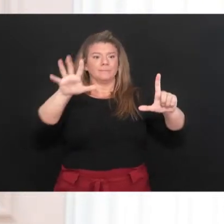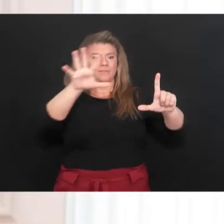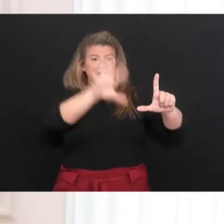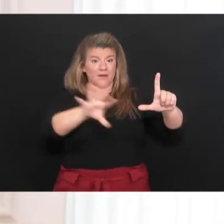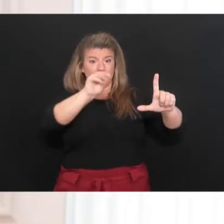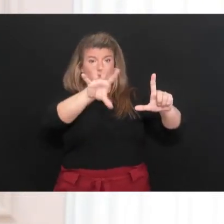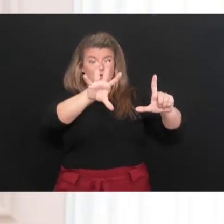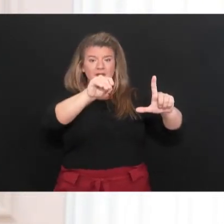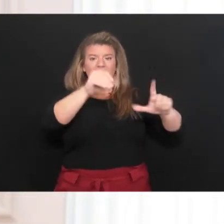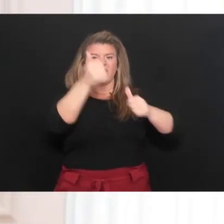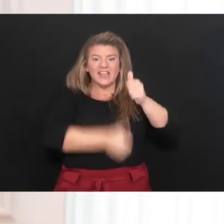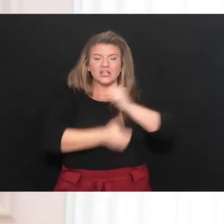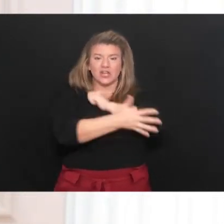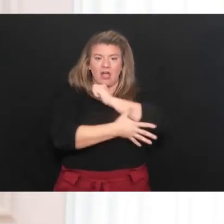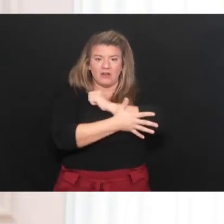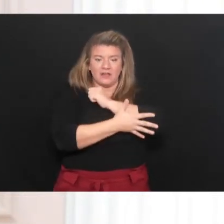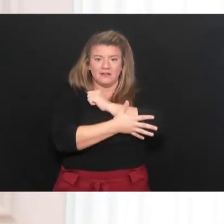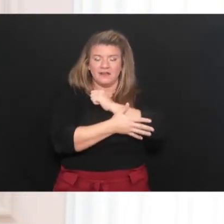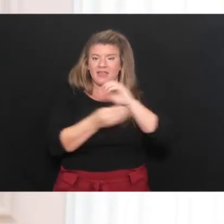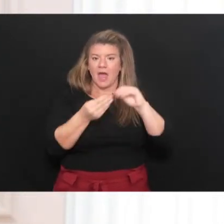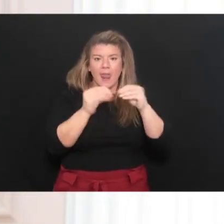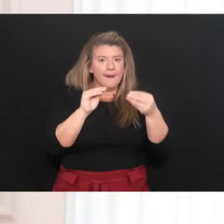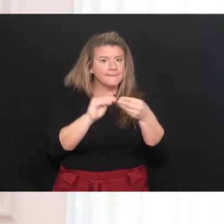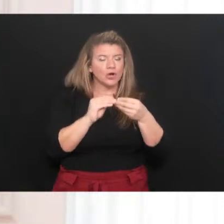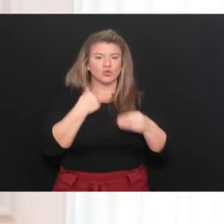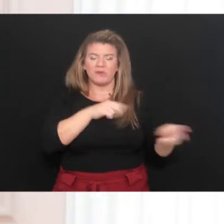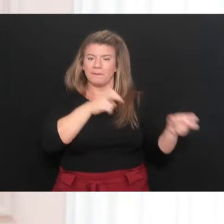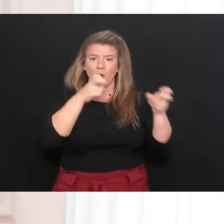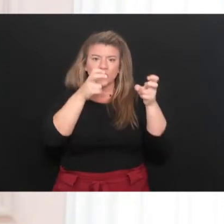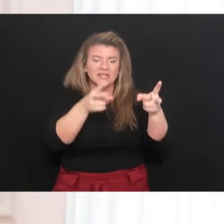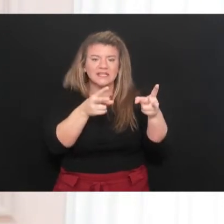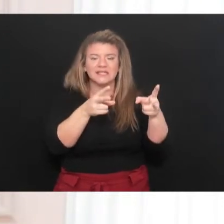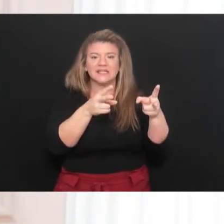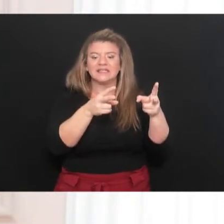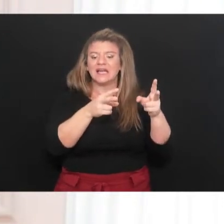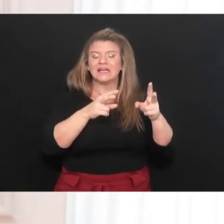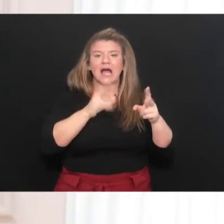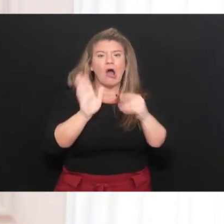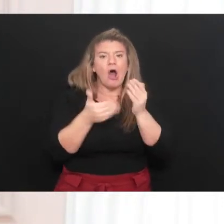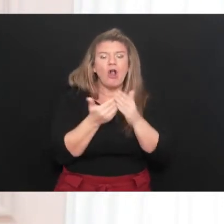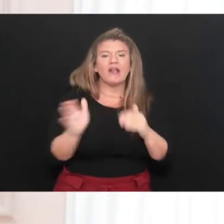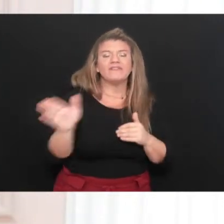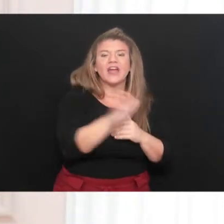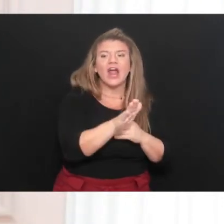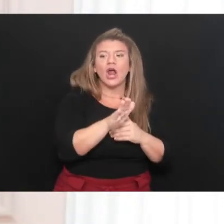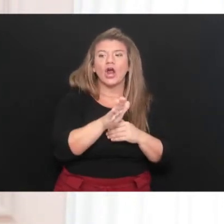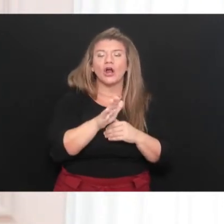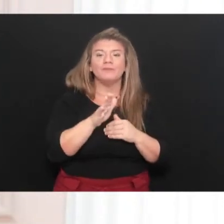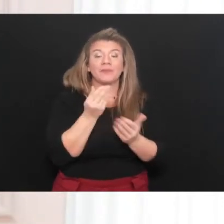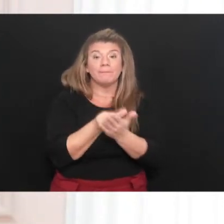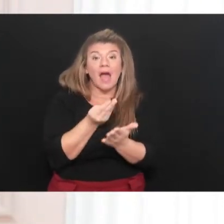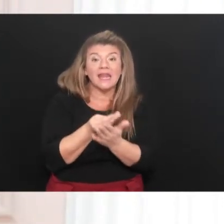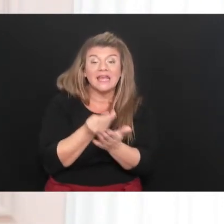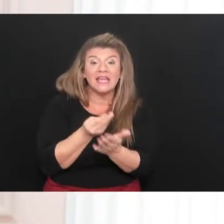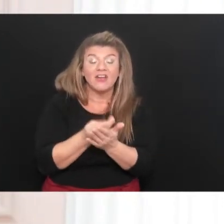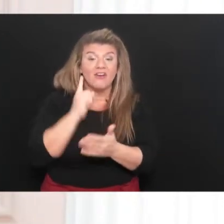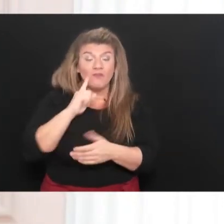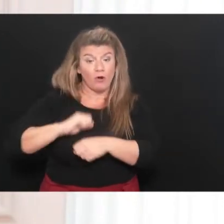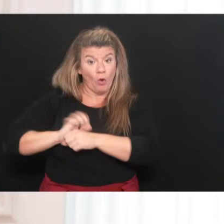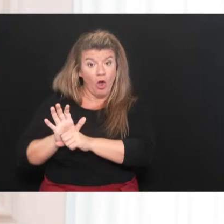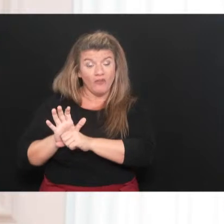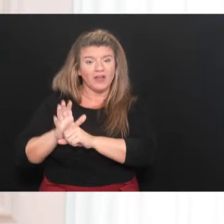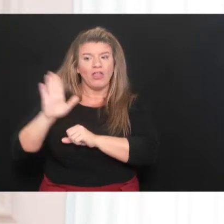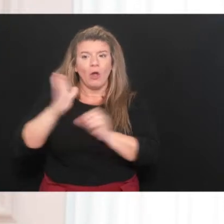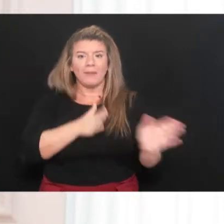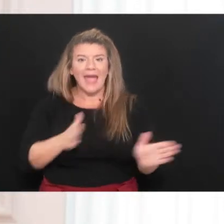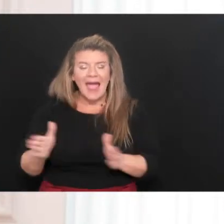county. The demographics we've been putting up there of all of their pandemic funding and their plans, and now with that,